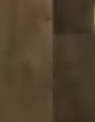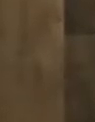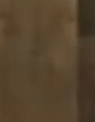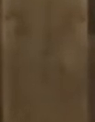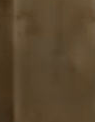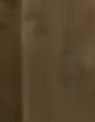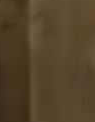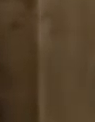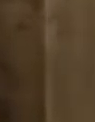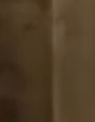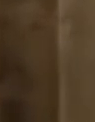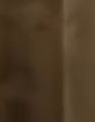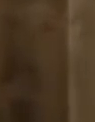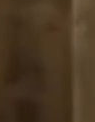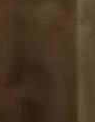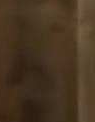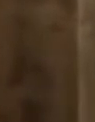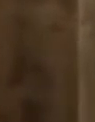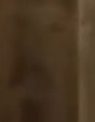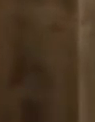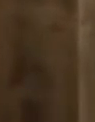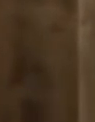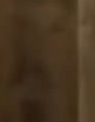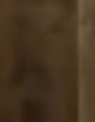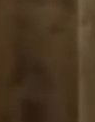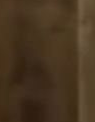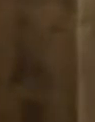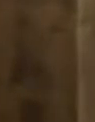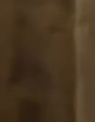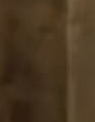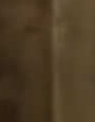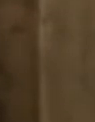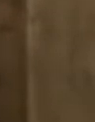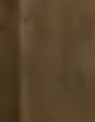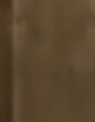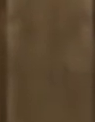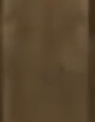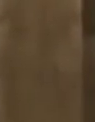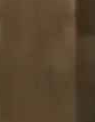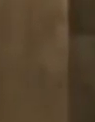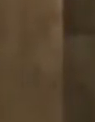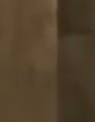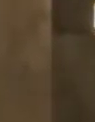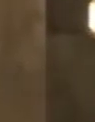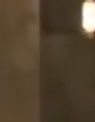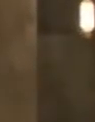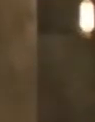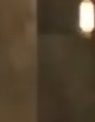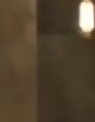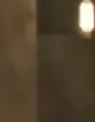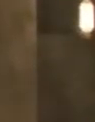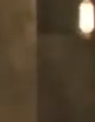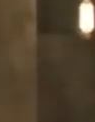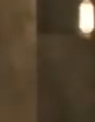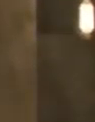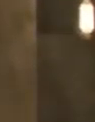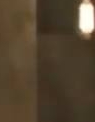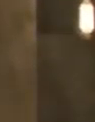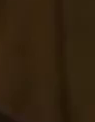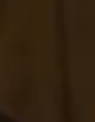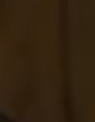matter of if, it's when. And it will be terrible when they come for